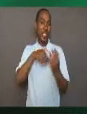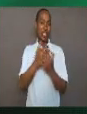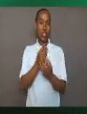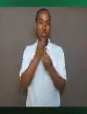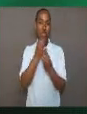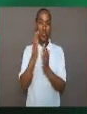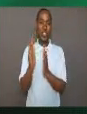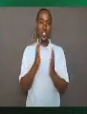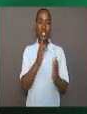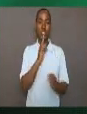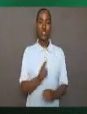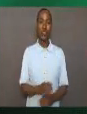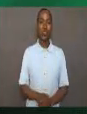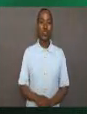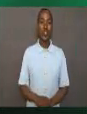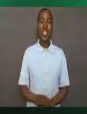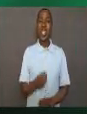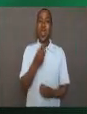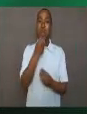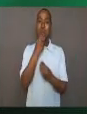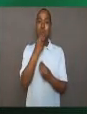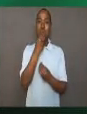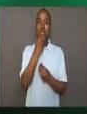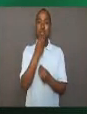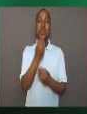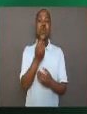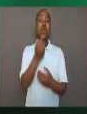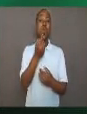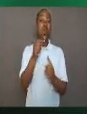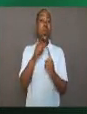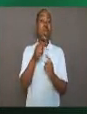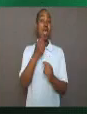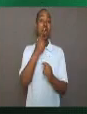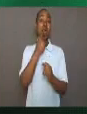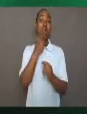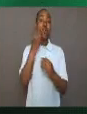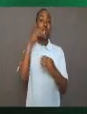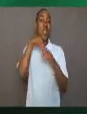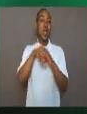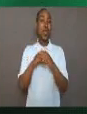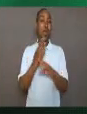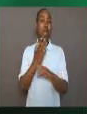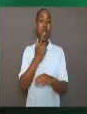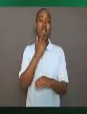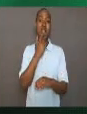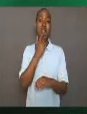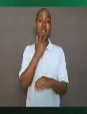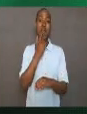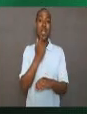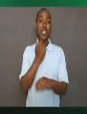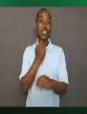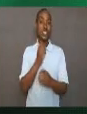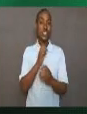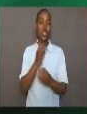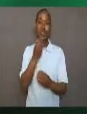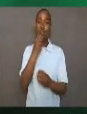food. When the food is ready to leave the mouth, the tongue pushes the